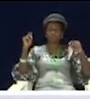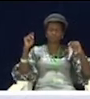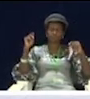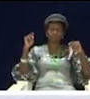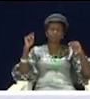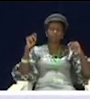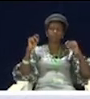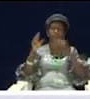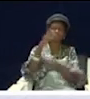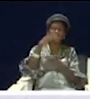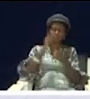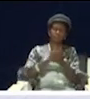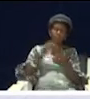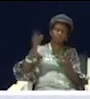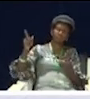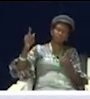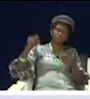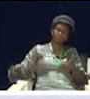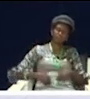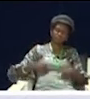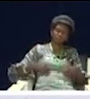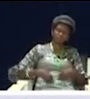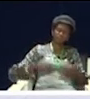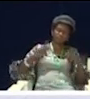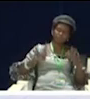The Lord said, there's one young fellow here tonight.